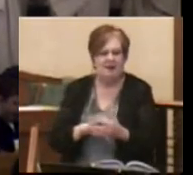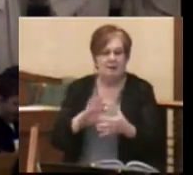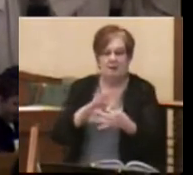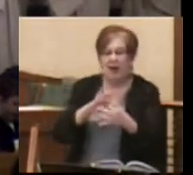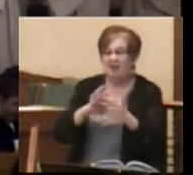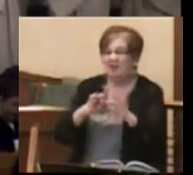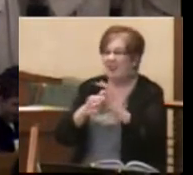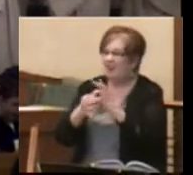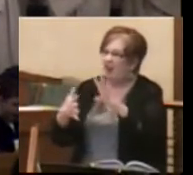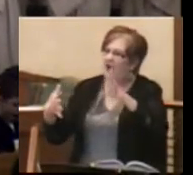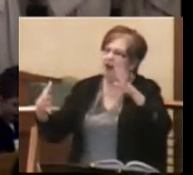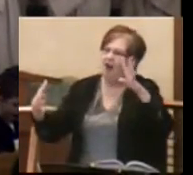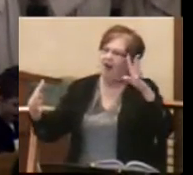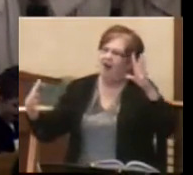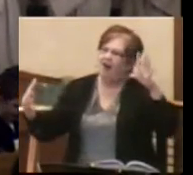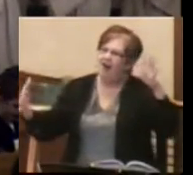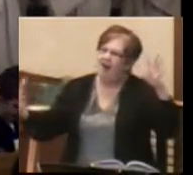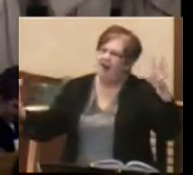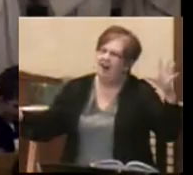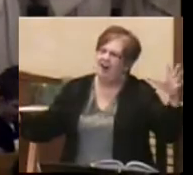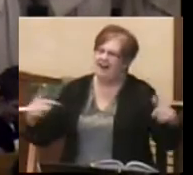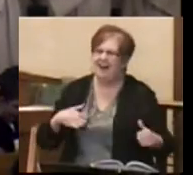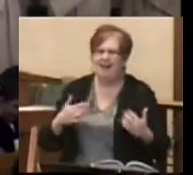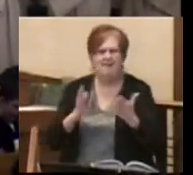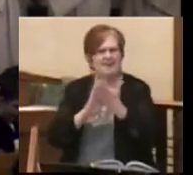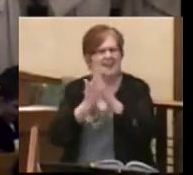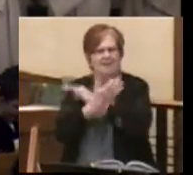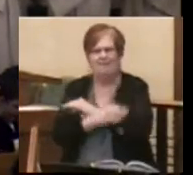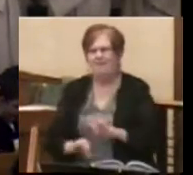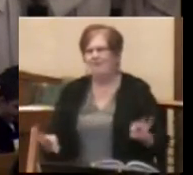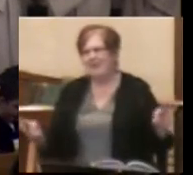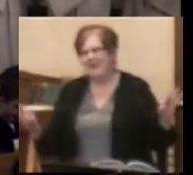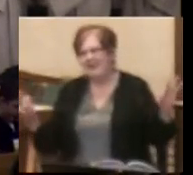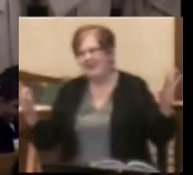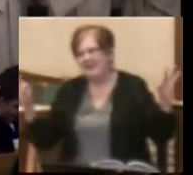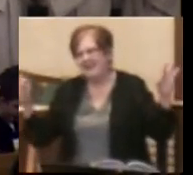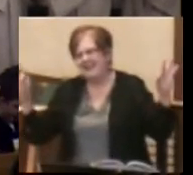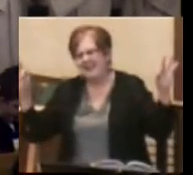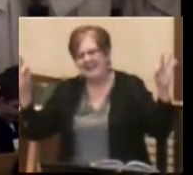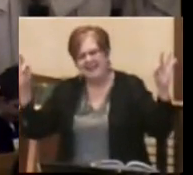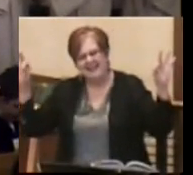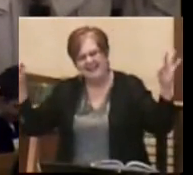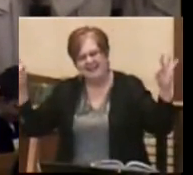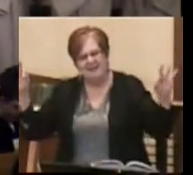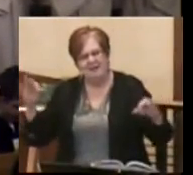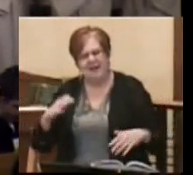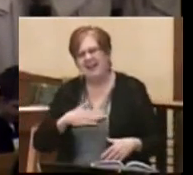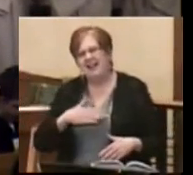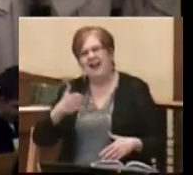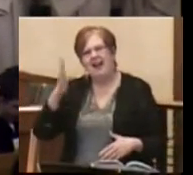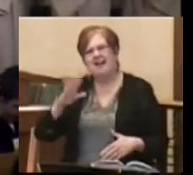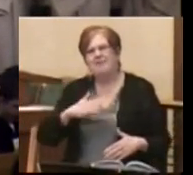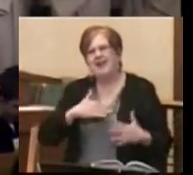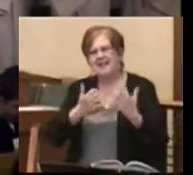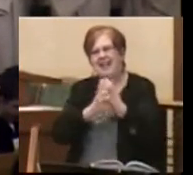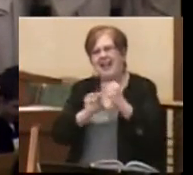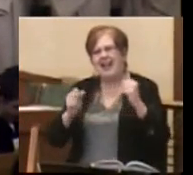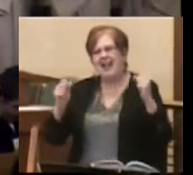believed. My chains are gone, I've been set free. My God,